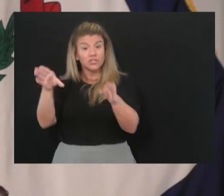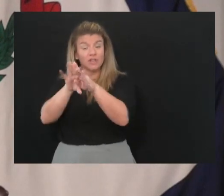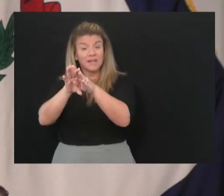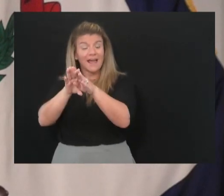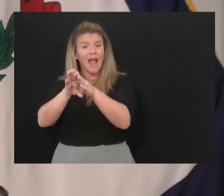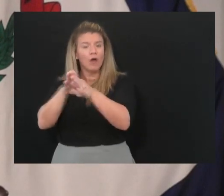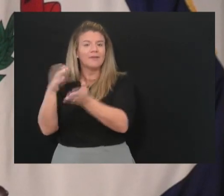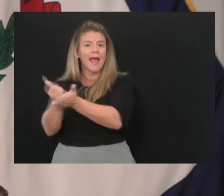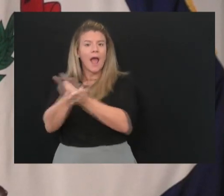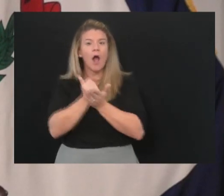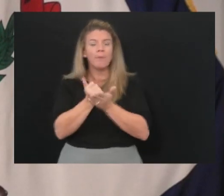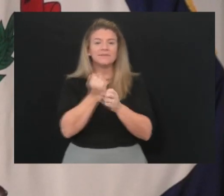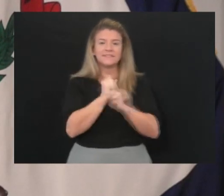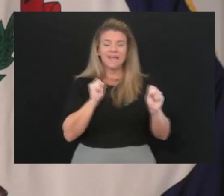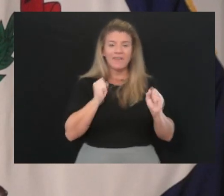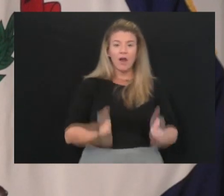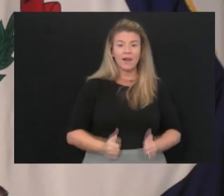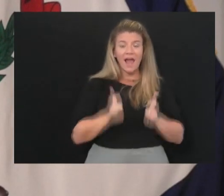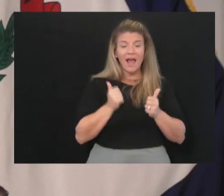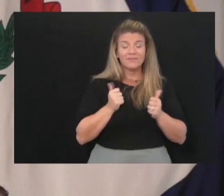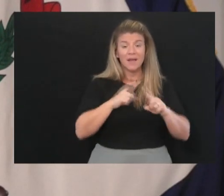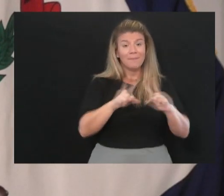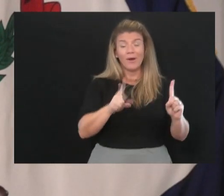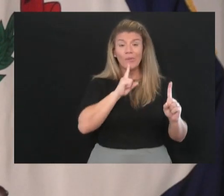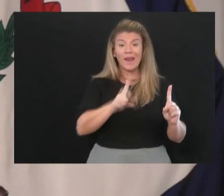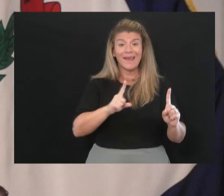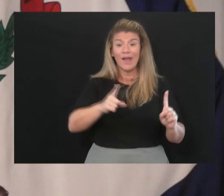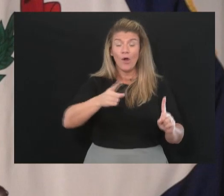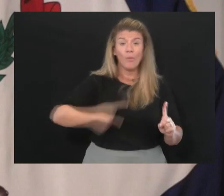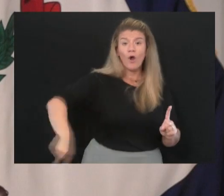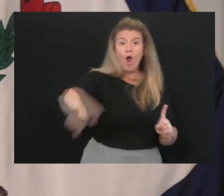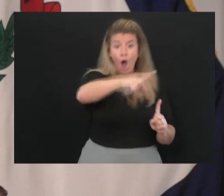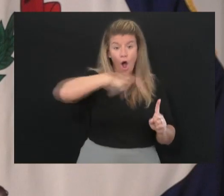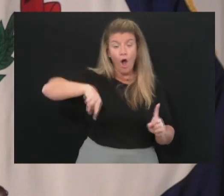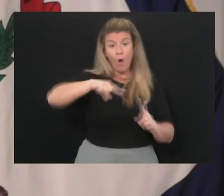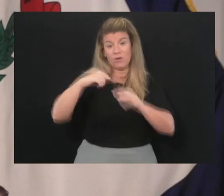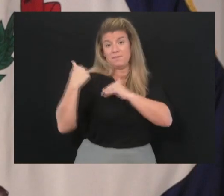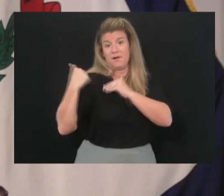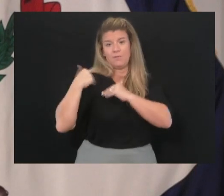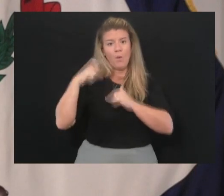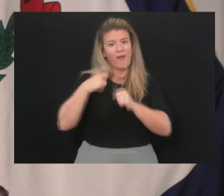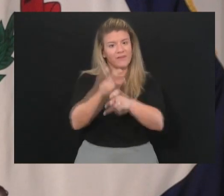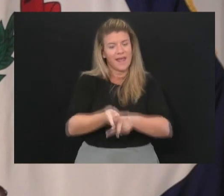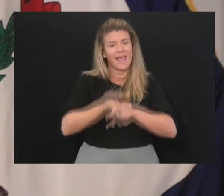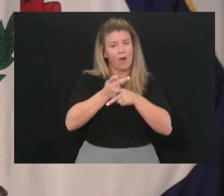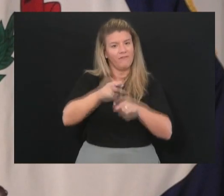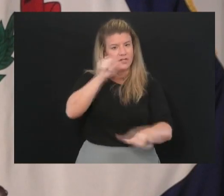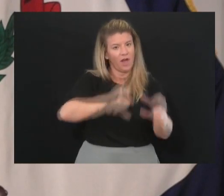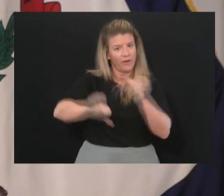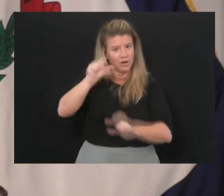this is no more their fault than I can fly through the sky, and we're going to take care of those people. And so I very willingly